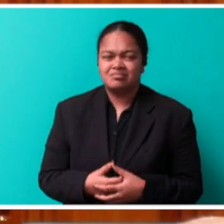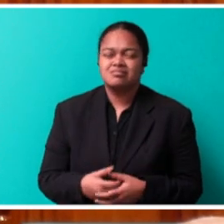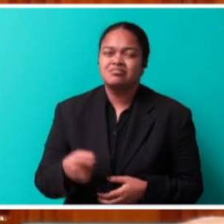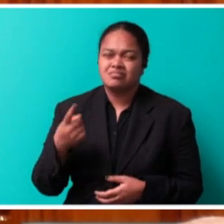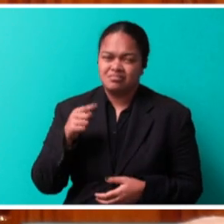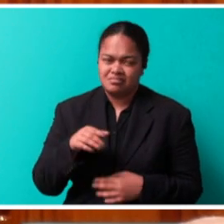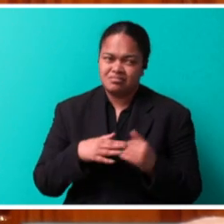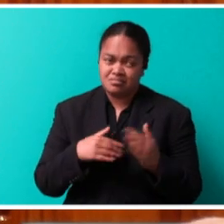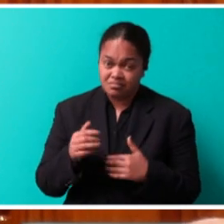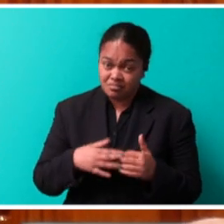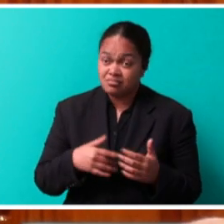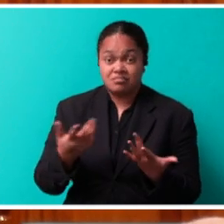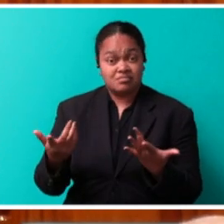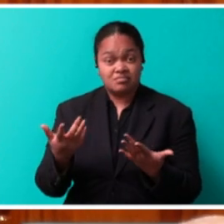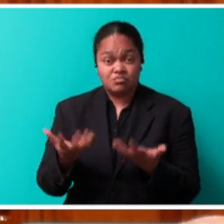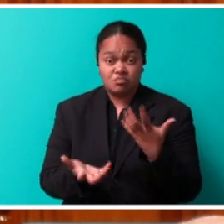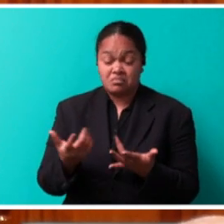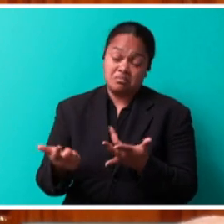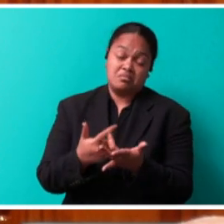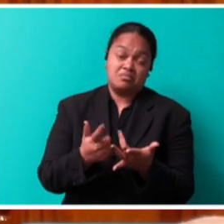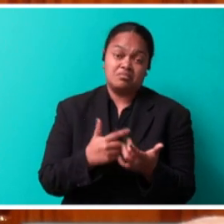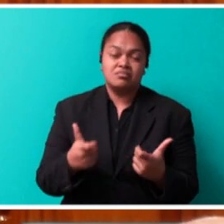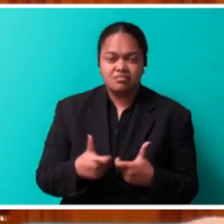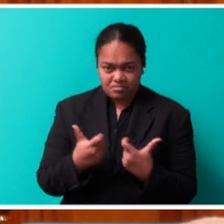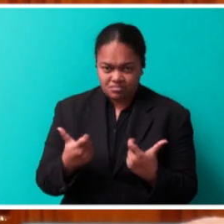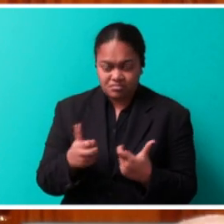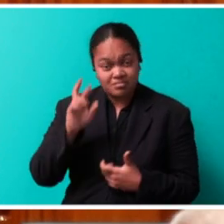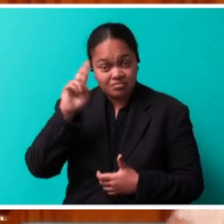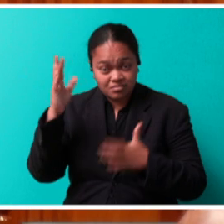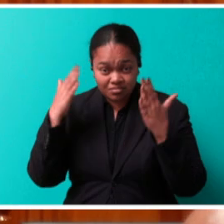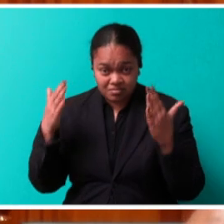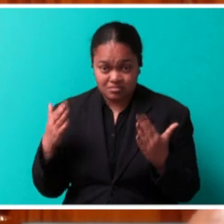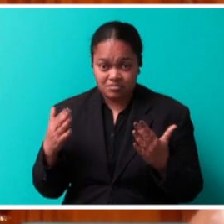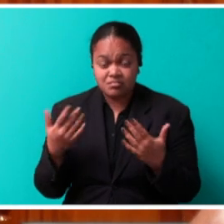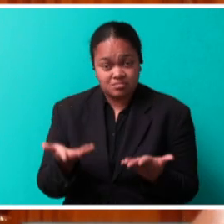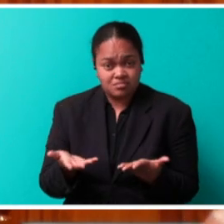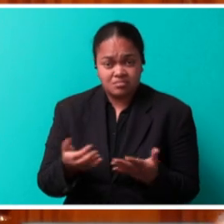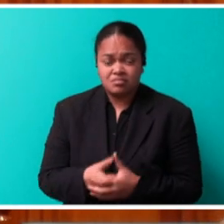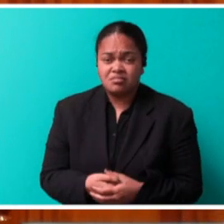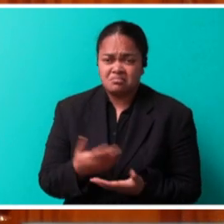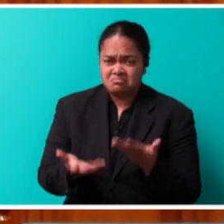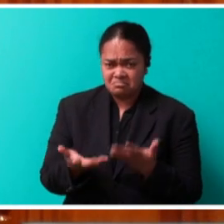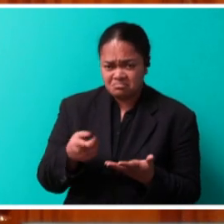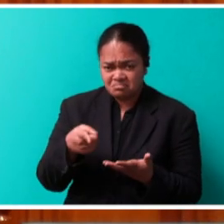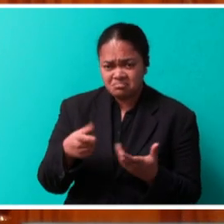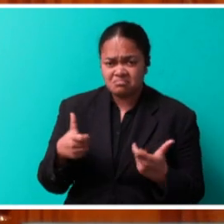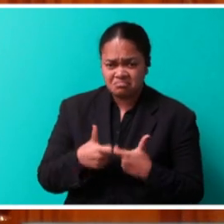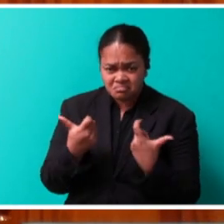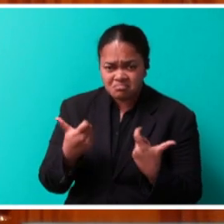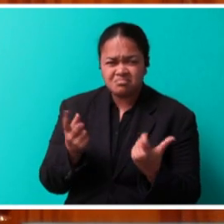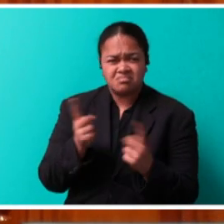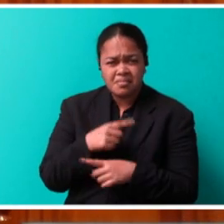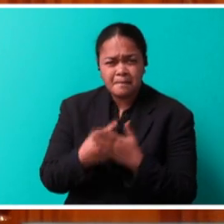infrastructure, amongst other challenges. Honourable Speaker, sir, despite the significant changes the